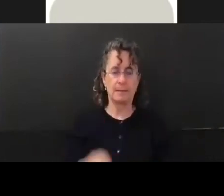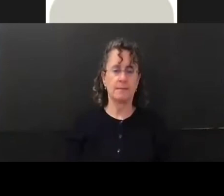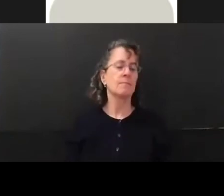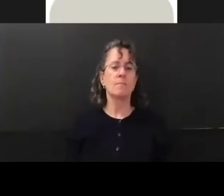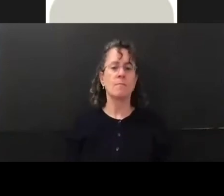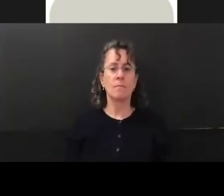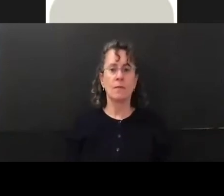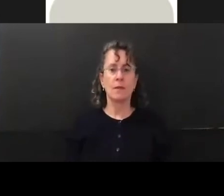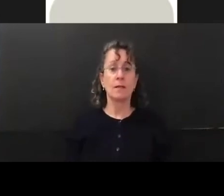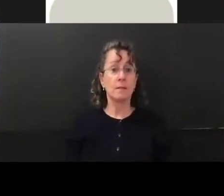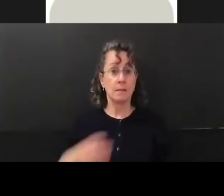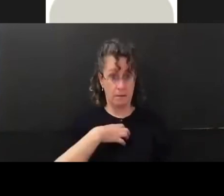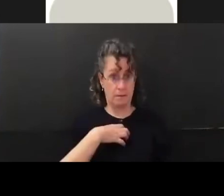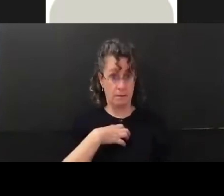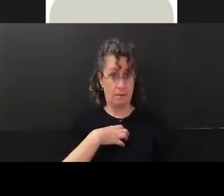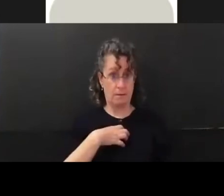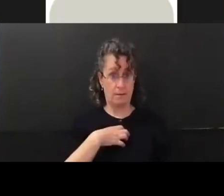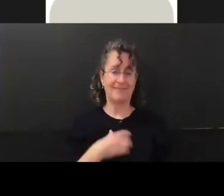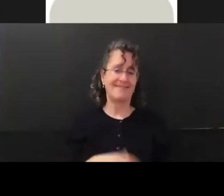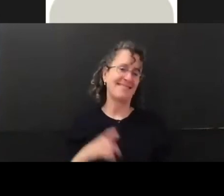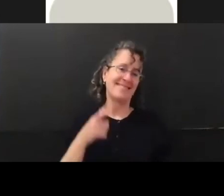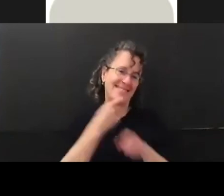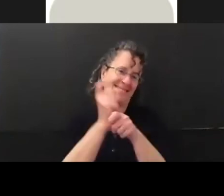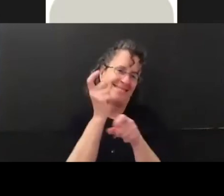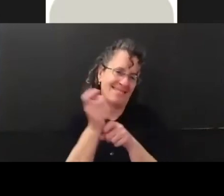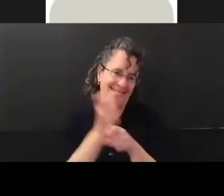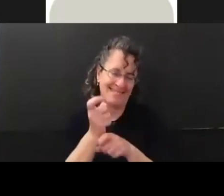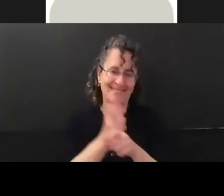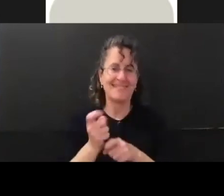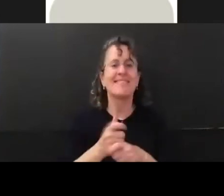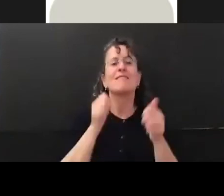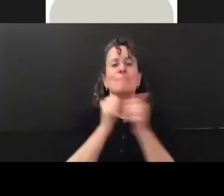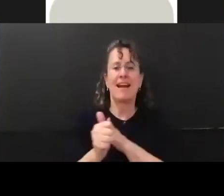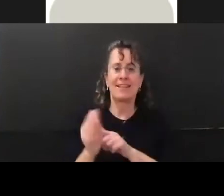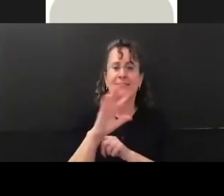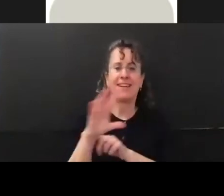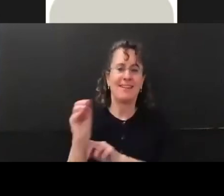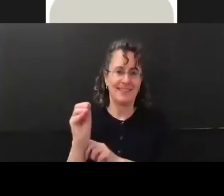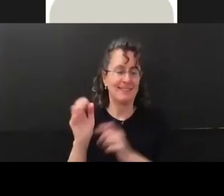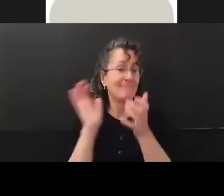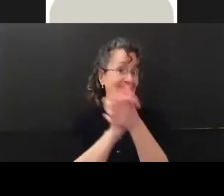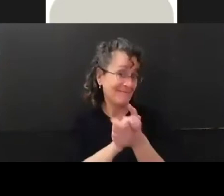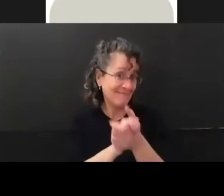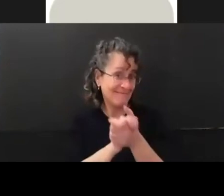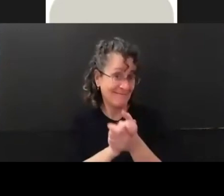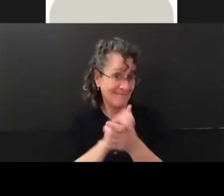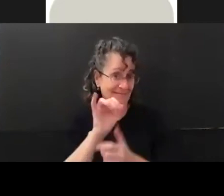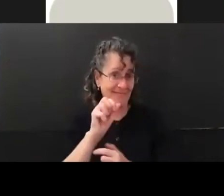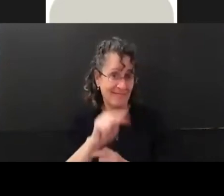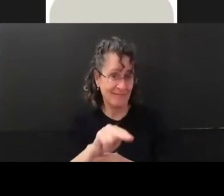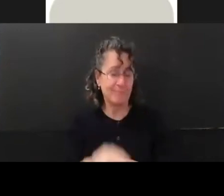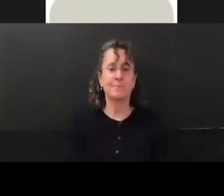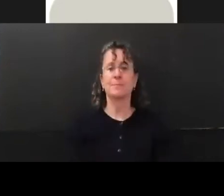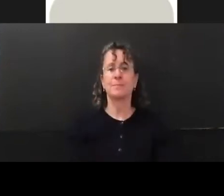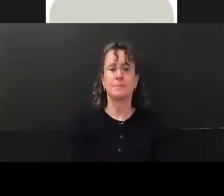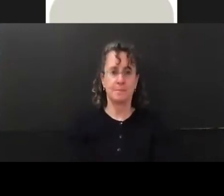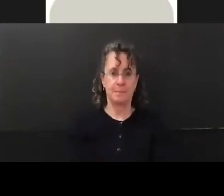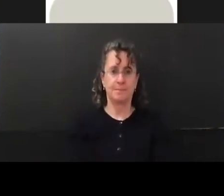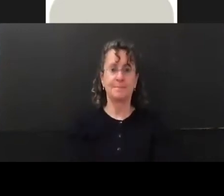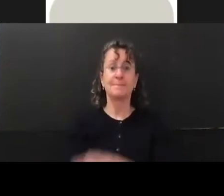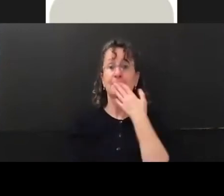All those opposed? That's 5-0. Congratulations, Ian. Thank